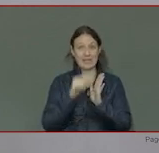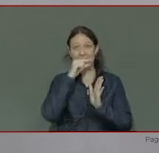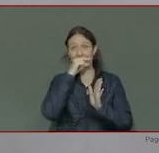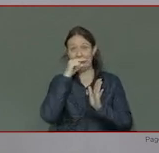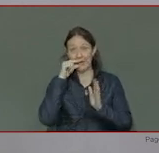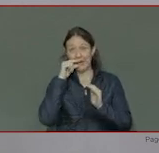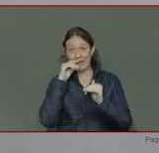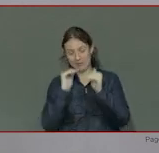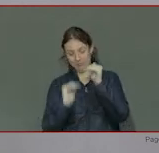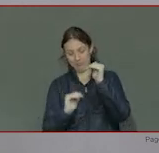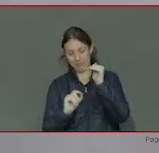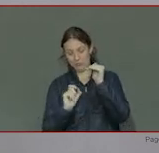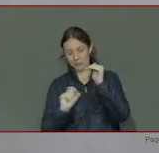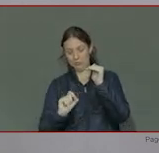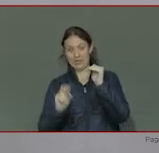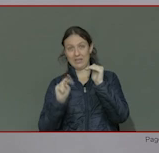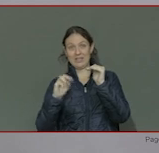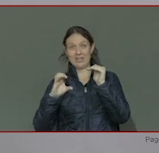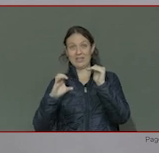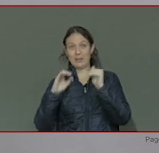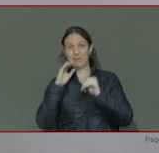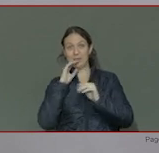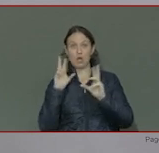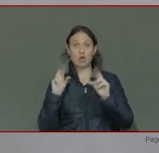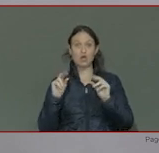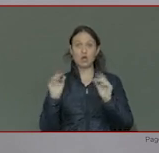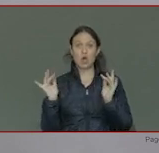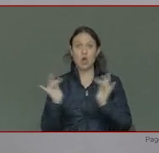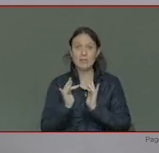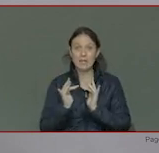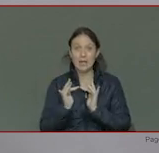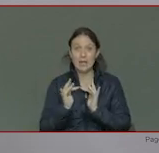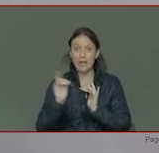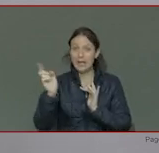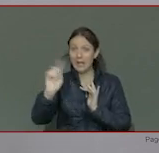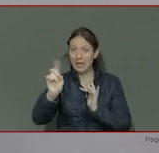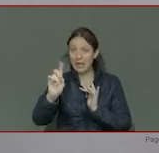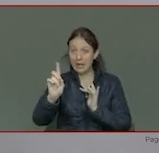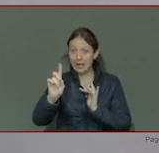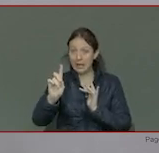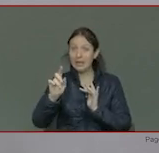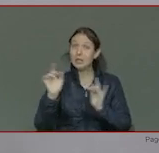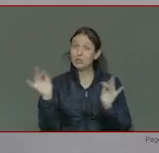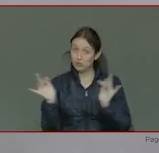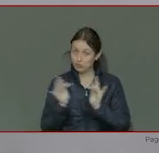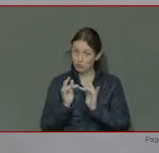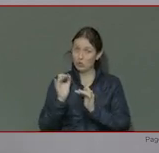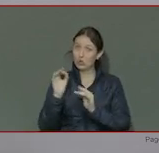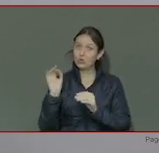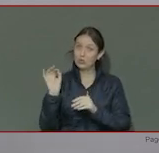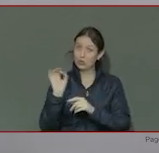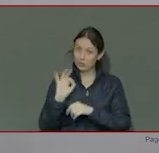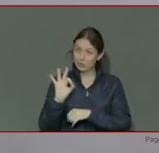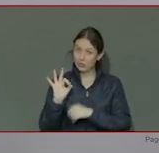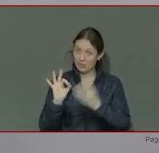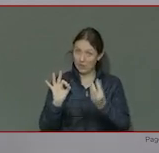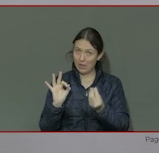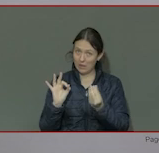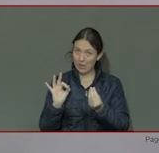the NC doesn't stand for non-contact. This is your contact forces. So that is